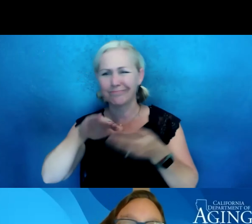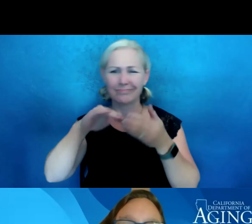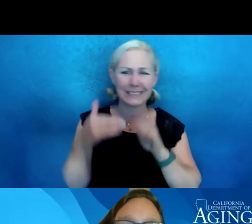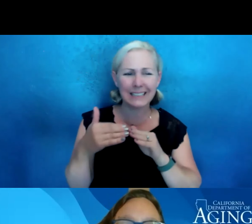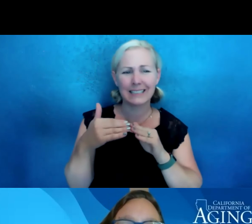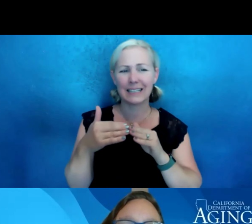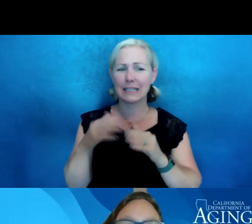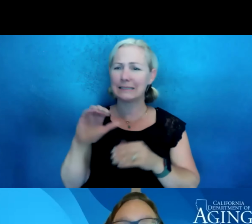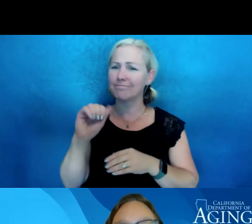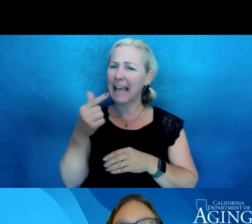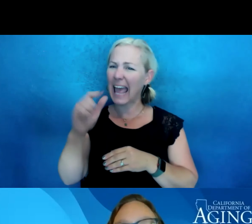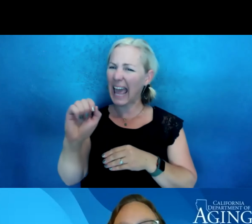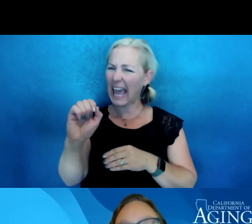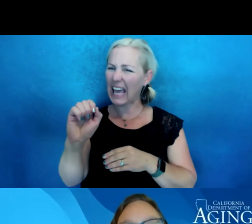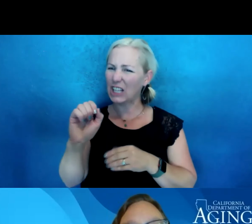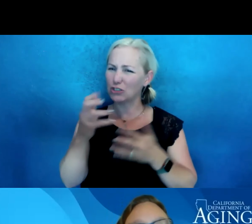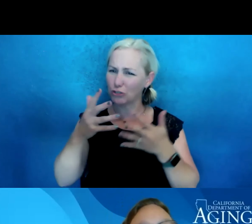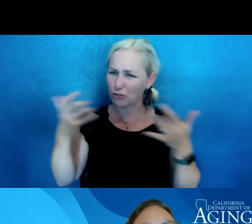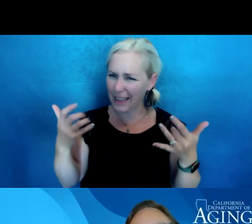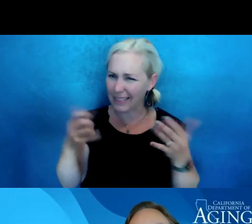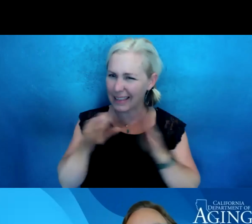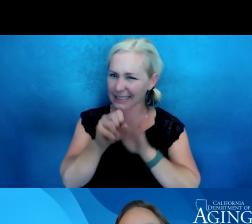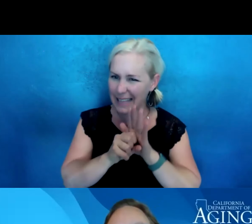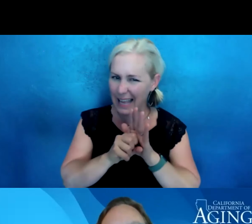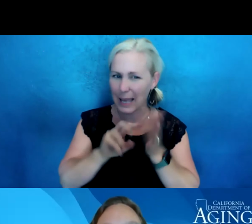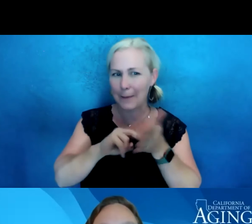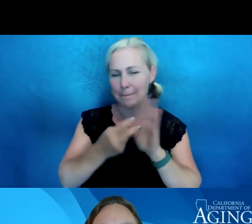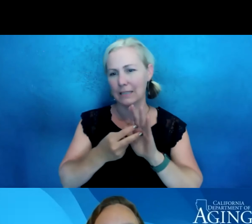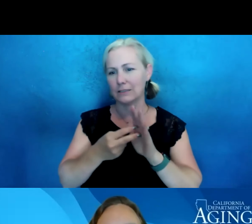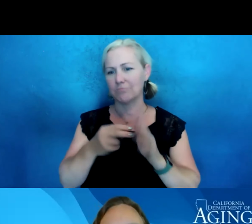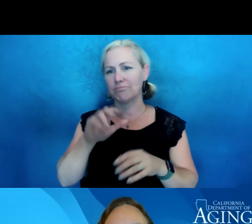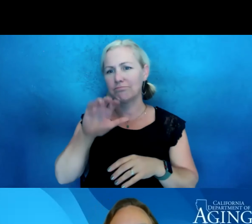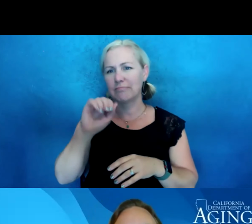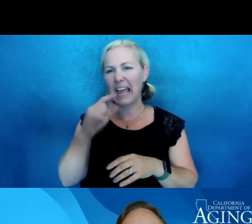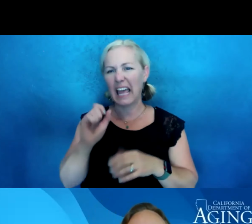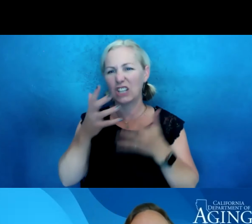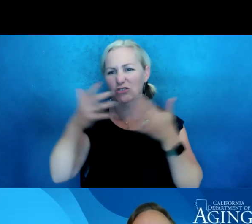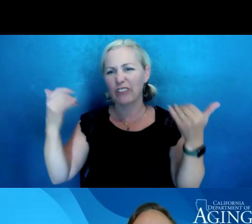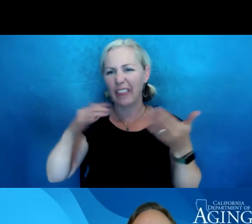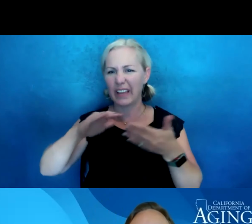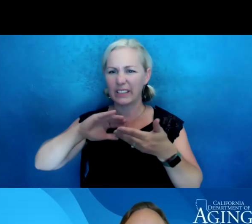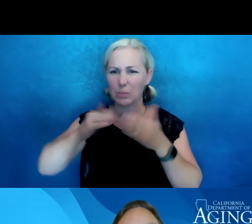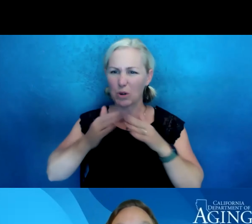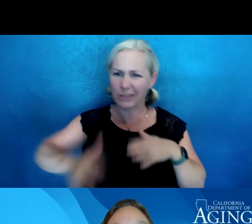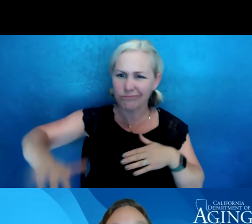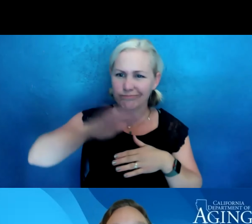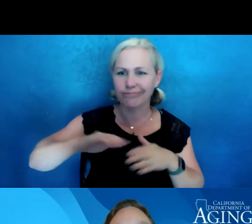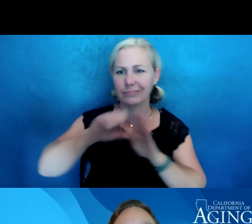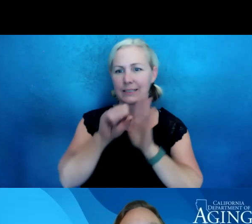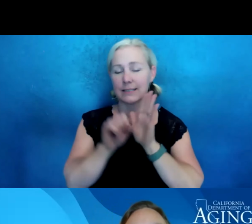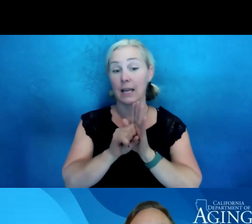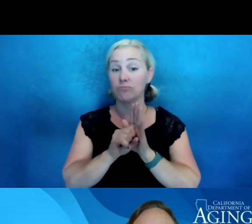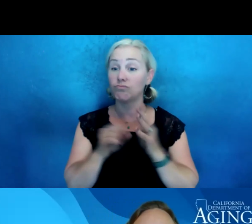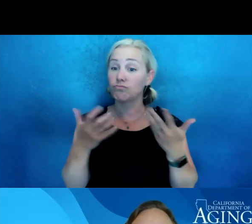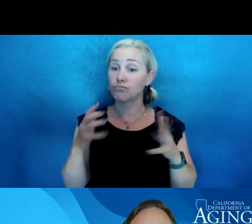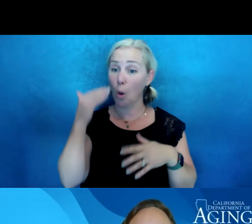an age-friendly state means age-friendly communities statewide. Next slide. And as we all know,